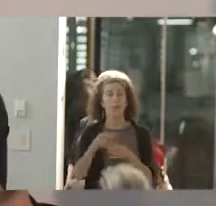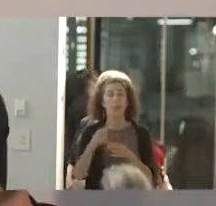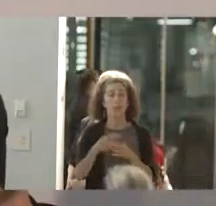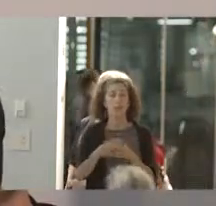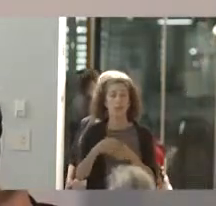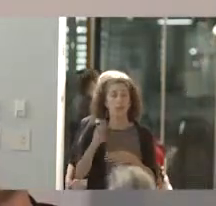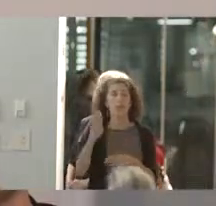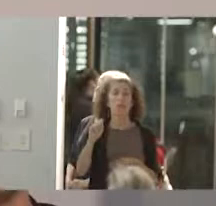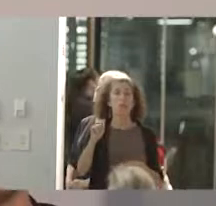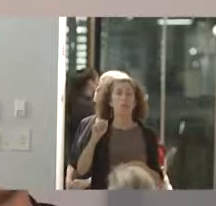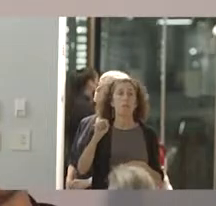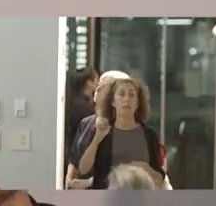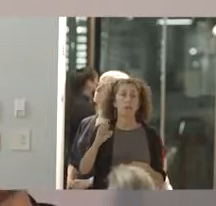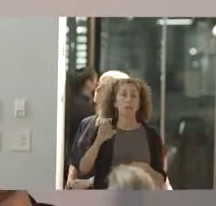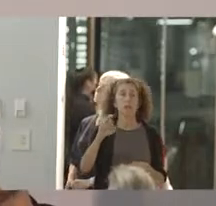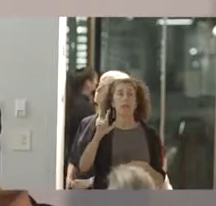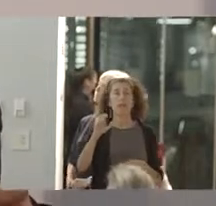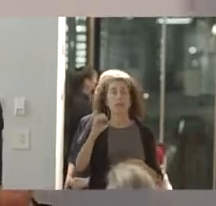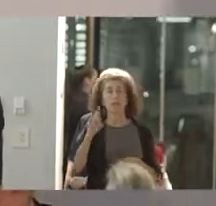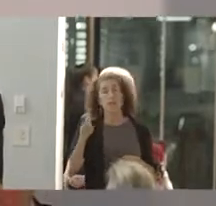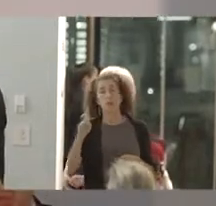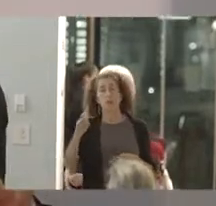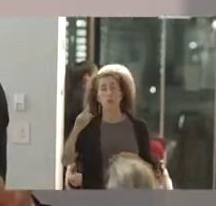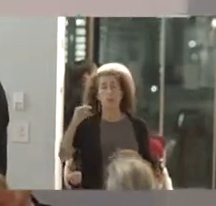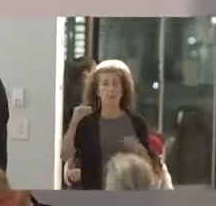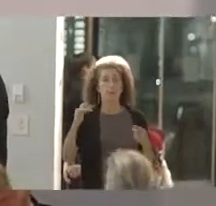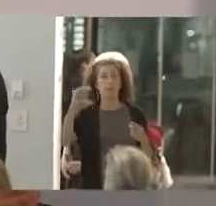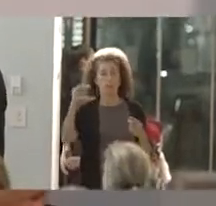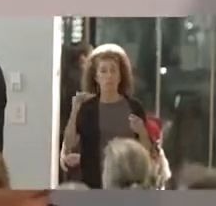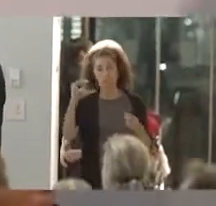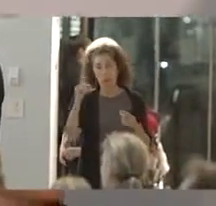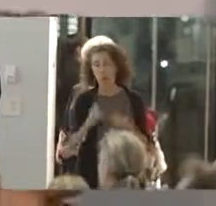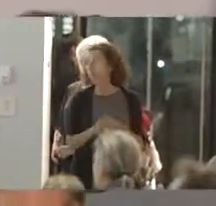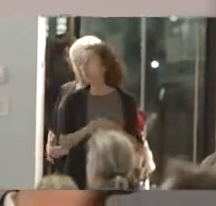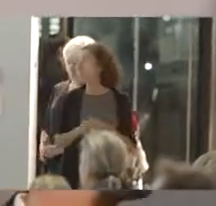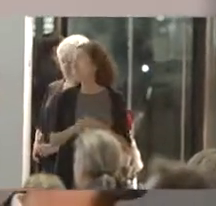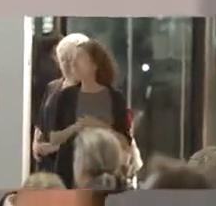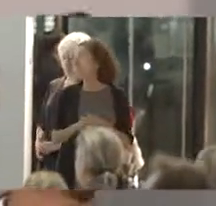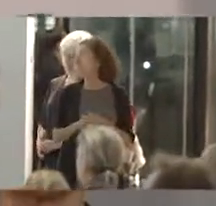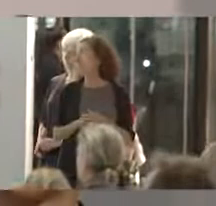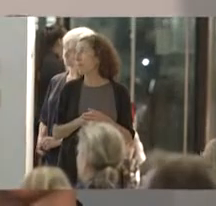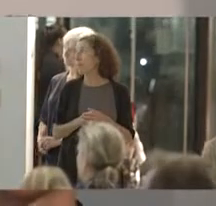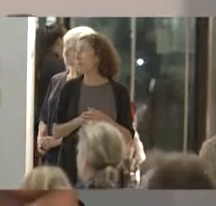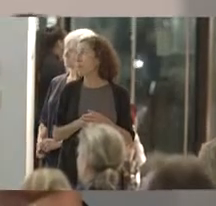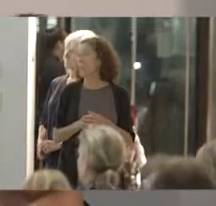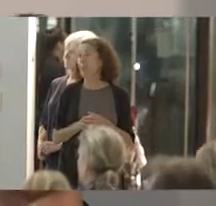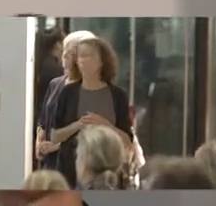elevation. That's the first component, right? Now, there was the comment about FEMA. We understand FEMA is revising